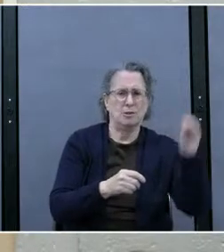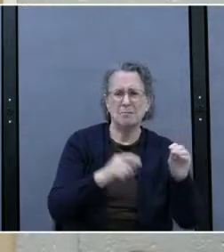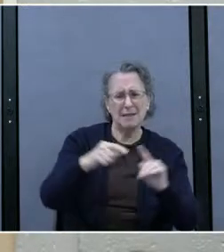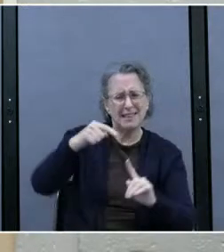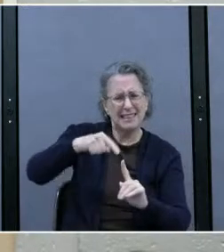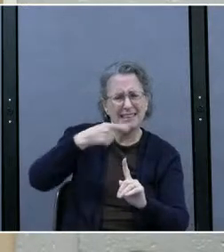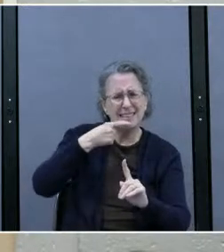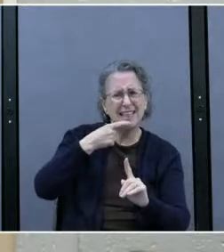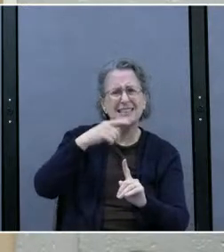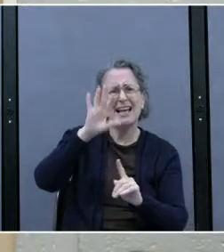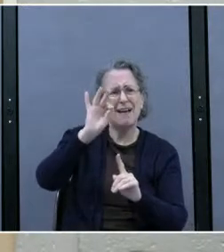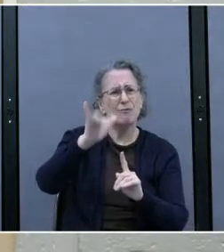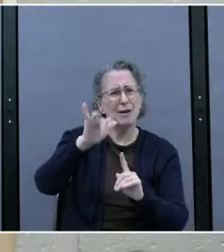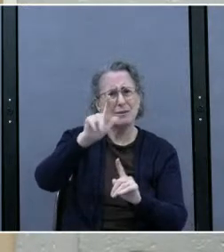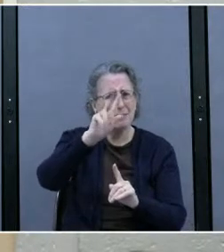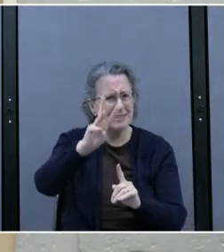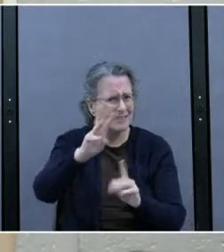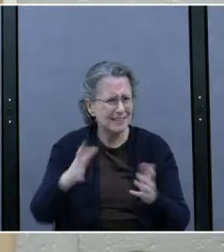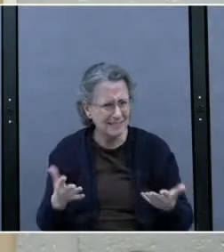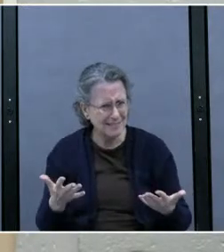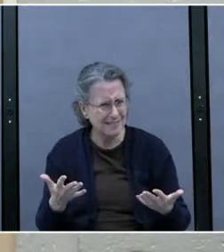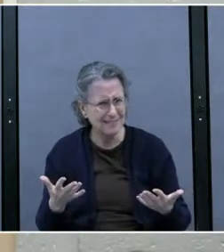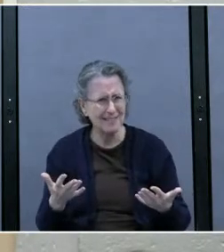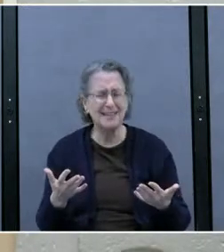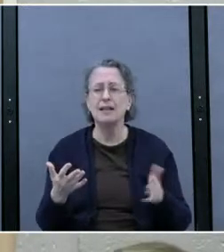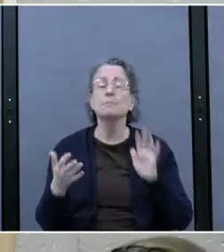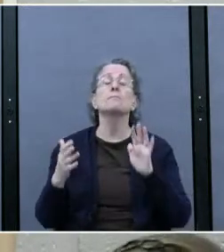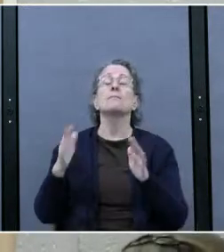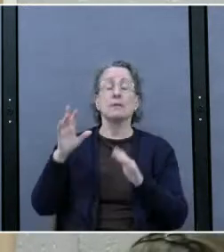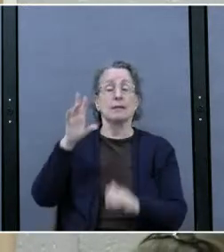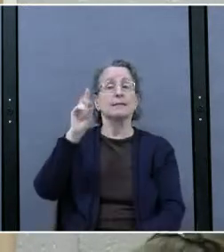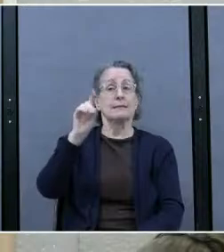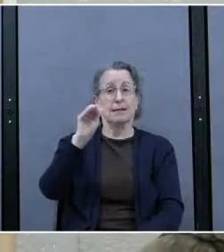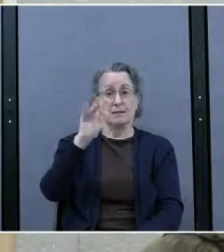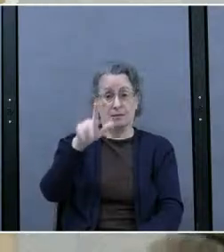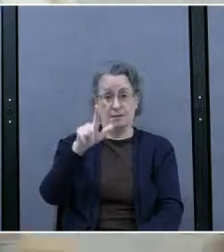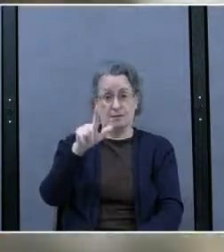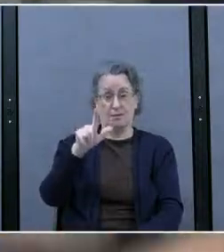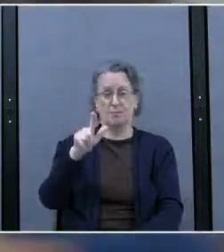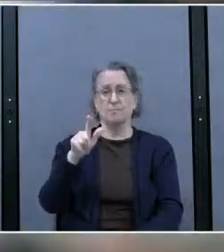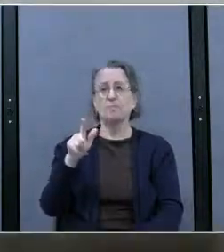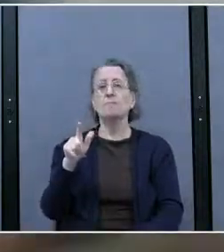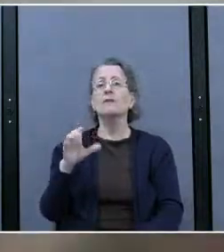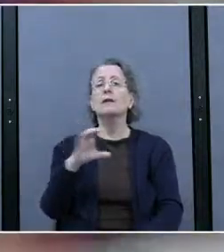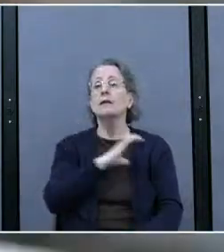FY26. So is it 2%? So the dollar figure that